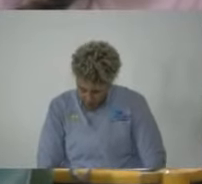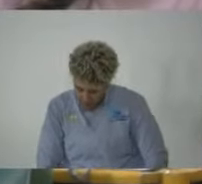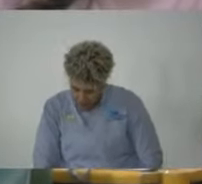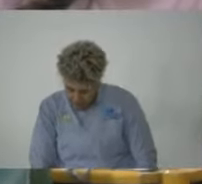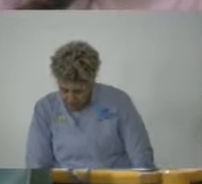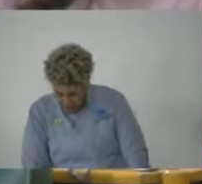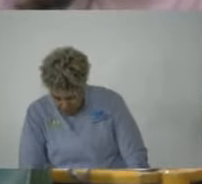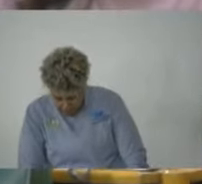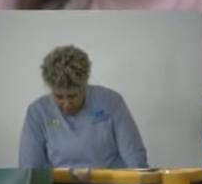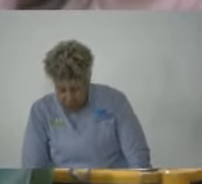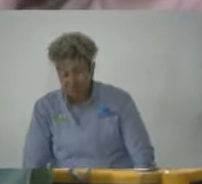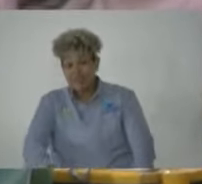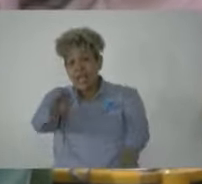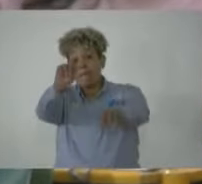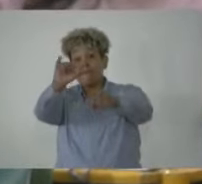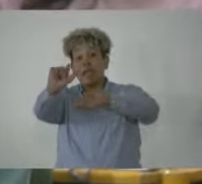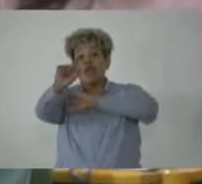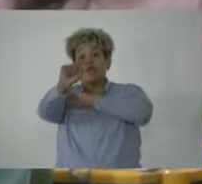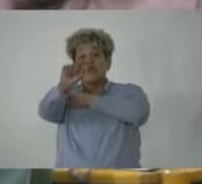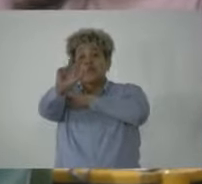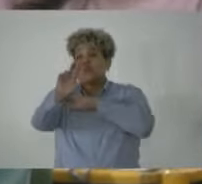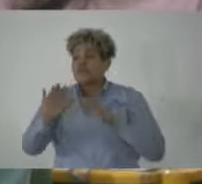Madam Speaker, in May